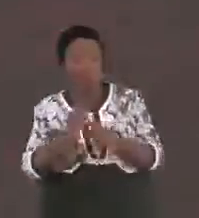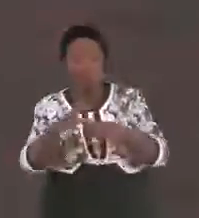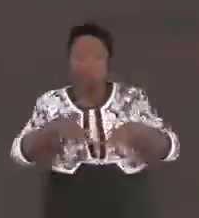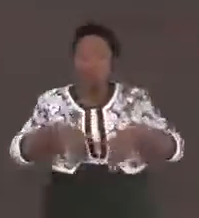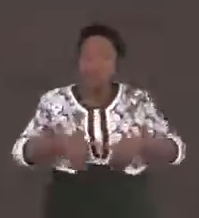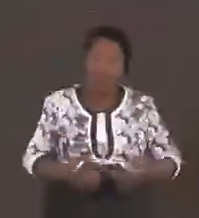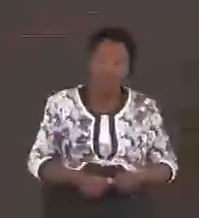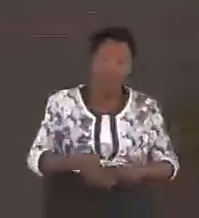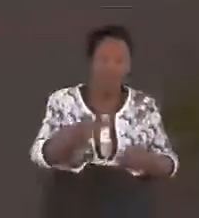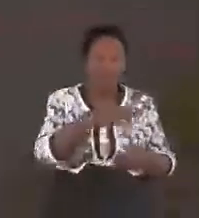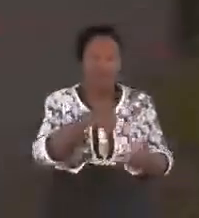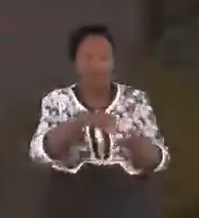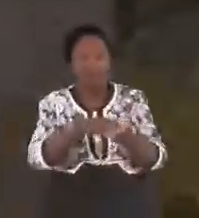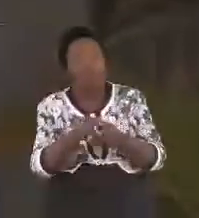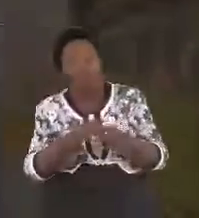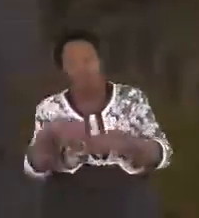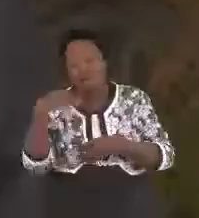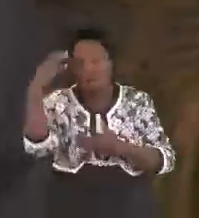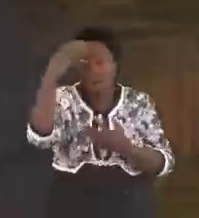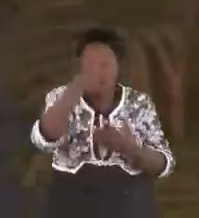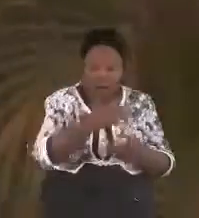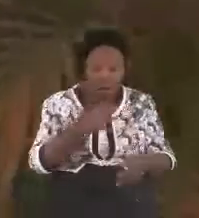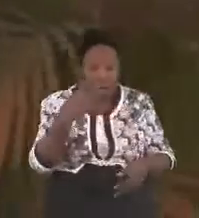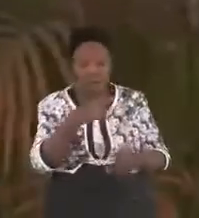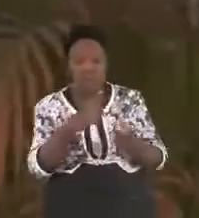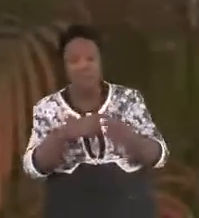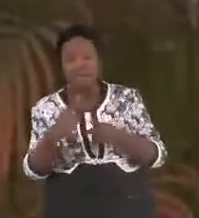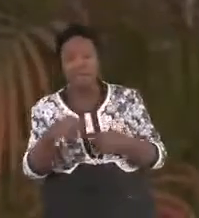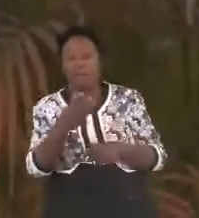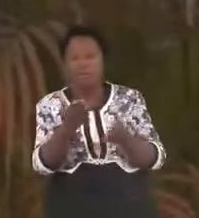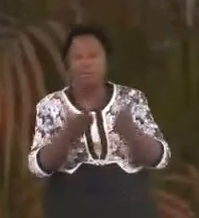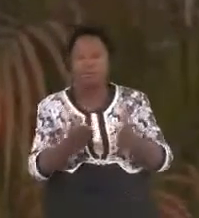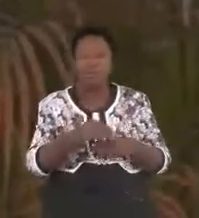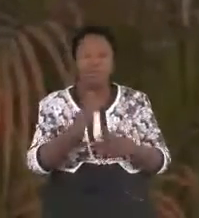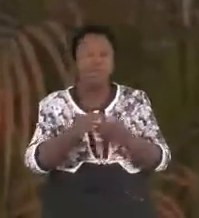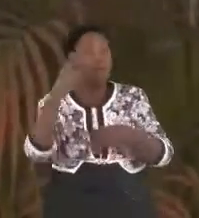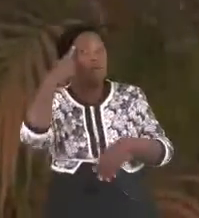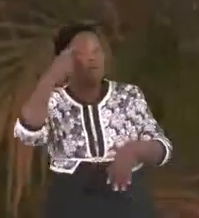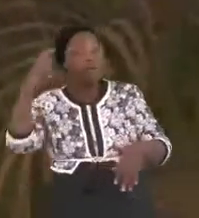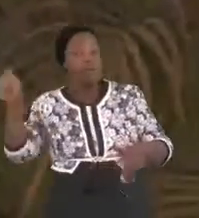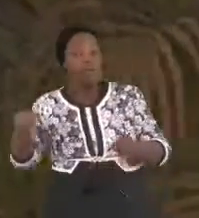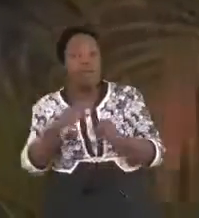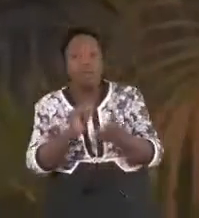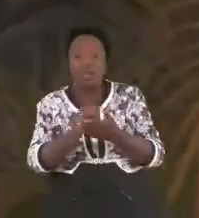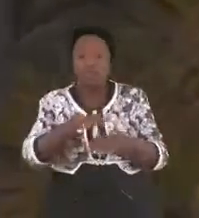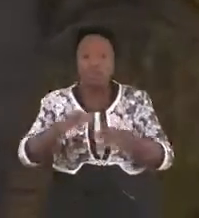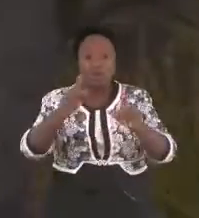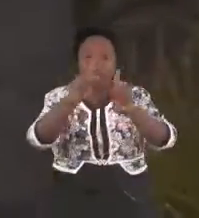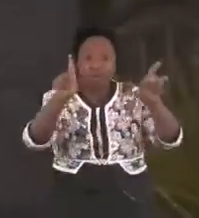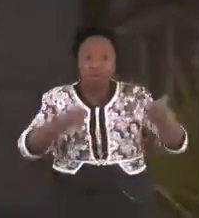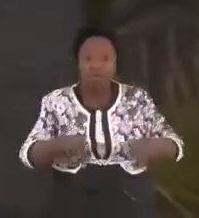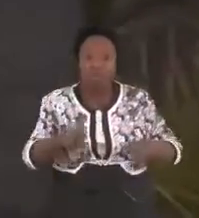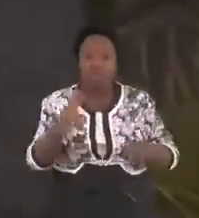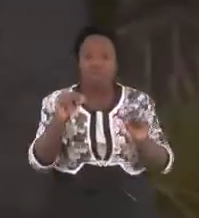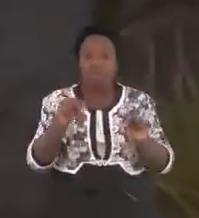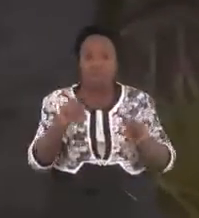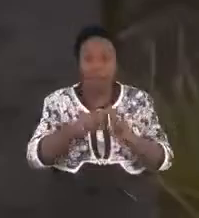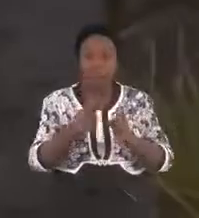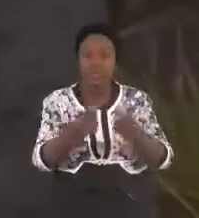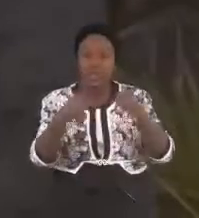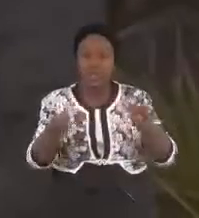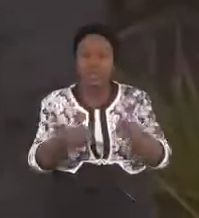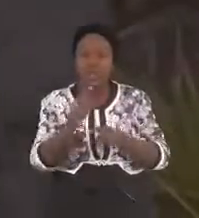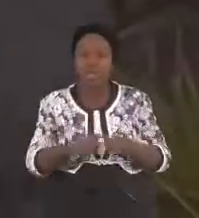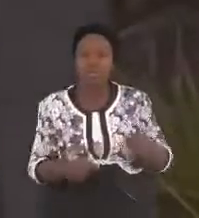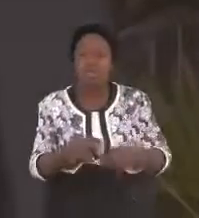drowsy and it was almost you know dreamy day dreaming but it came it came as a flame of fire it